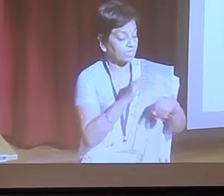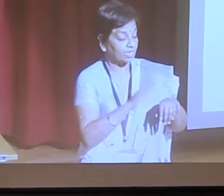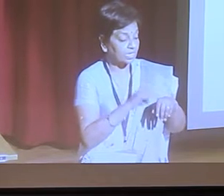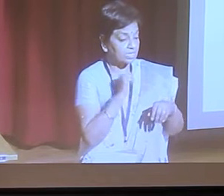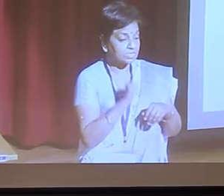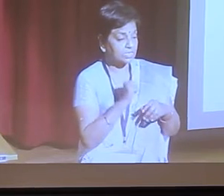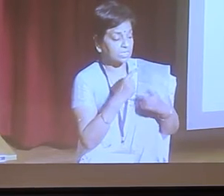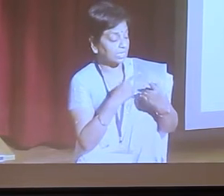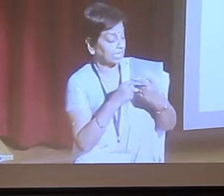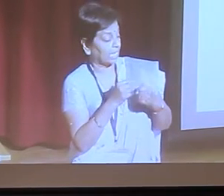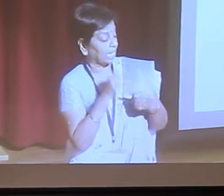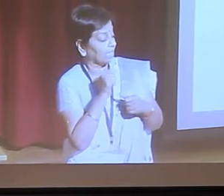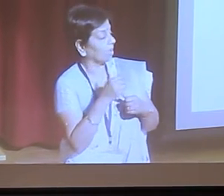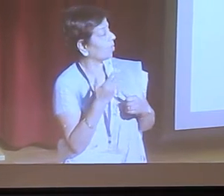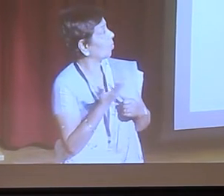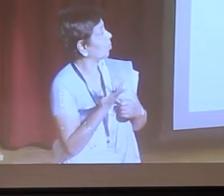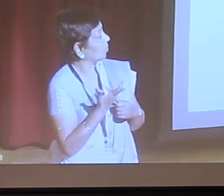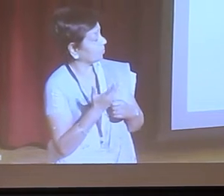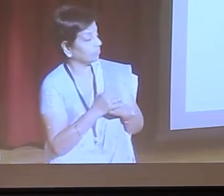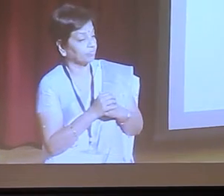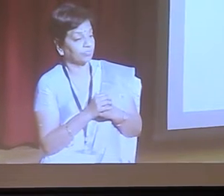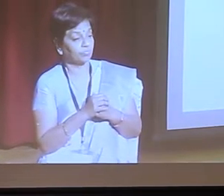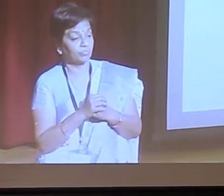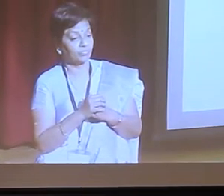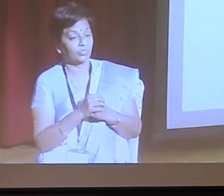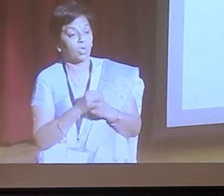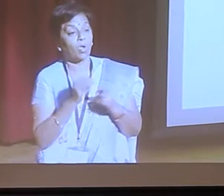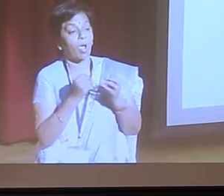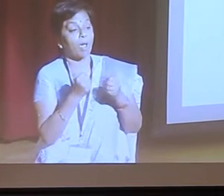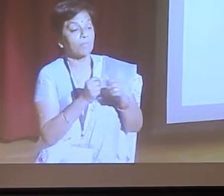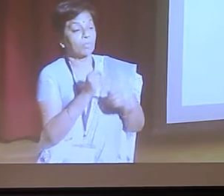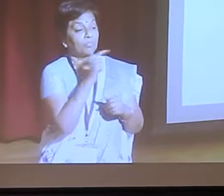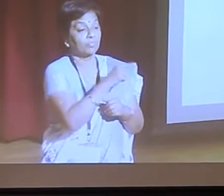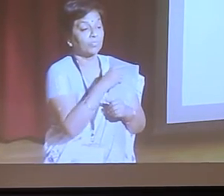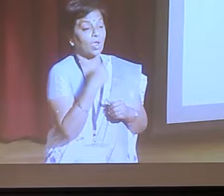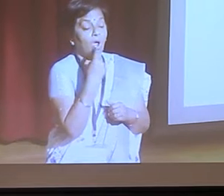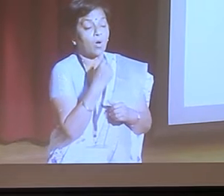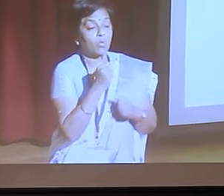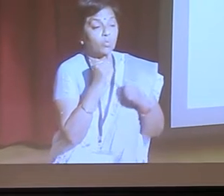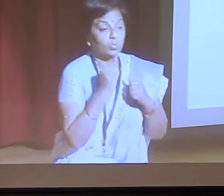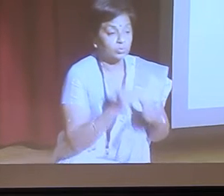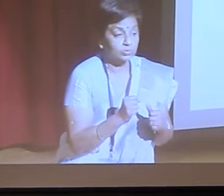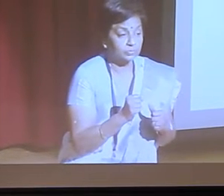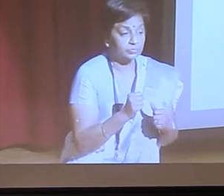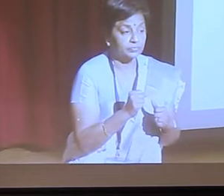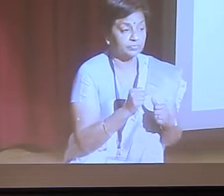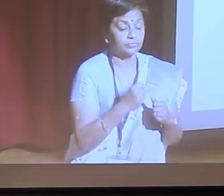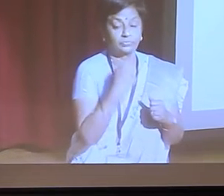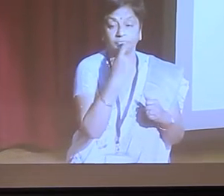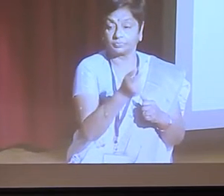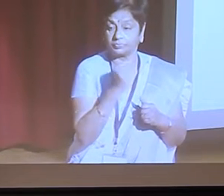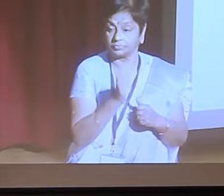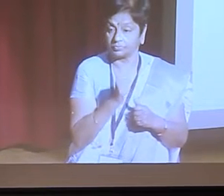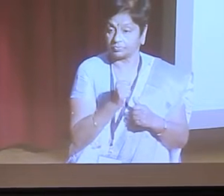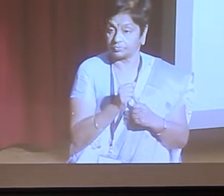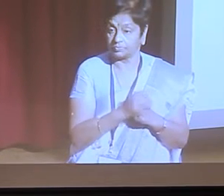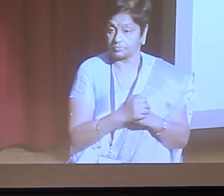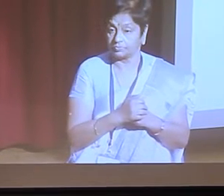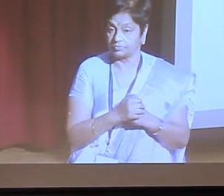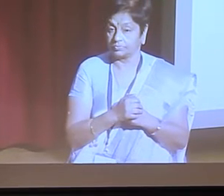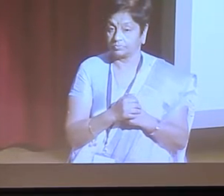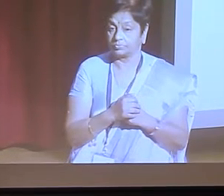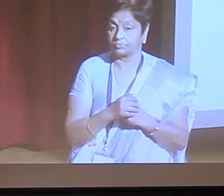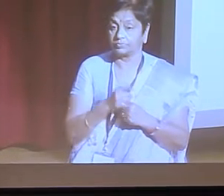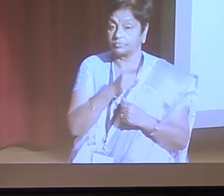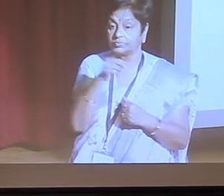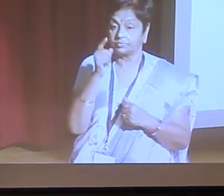are not easily available, but also of countries with highly developed special needs services. This is